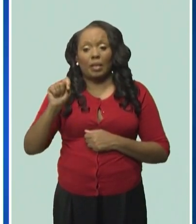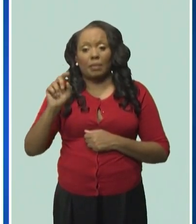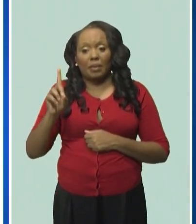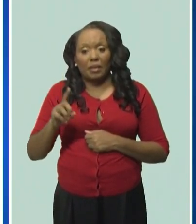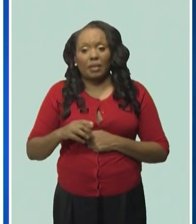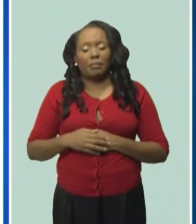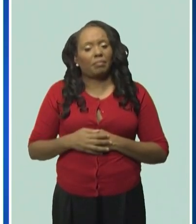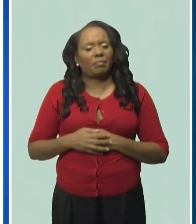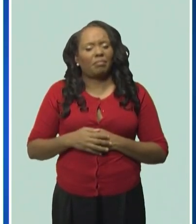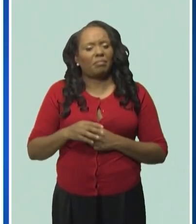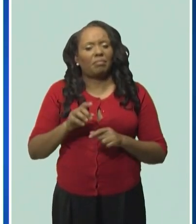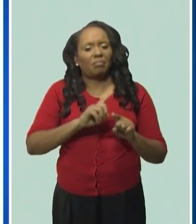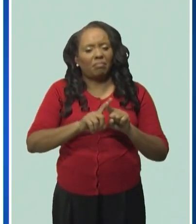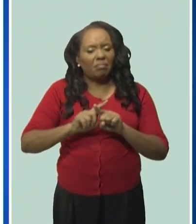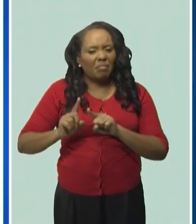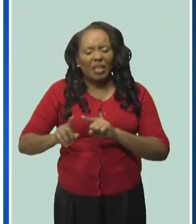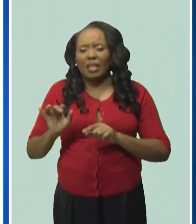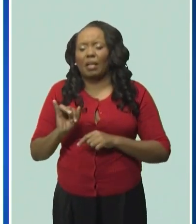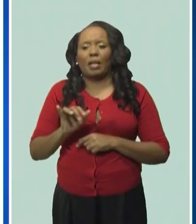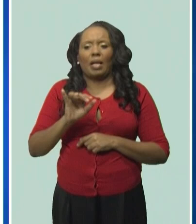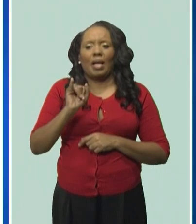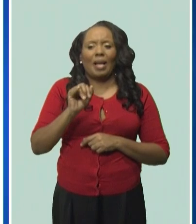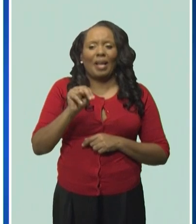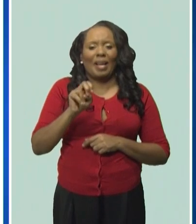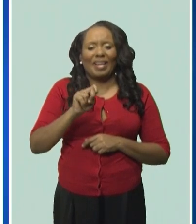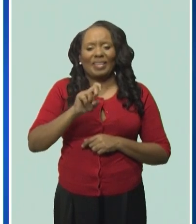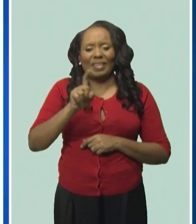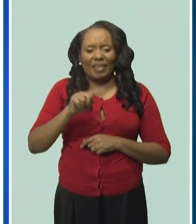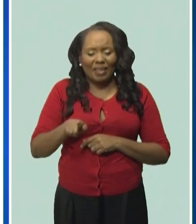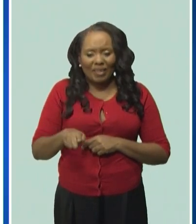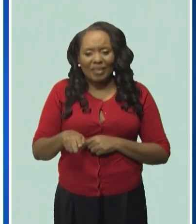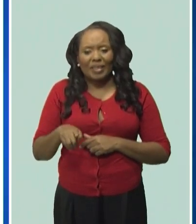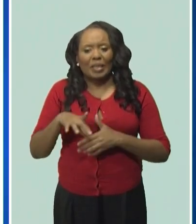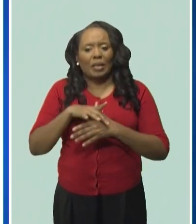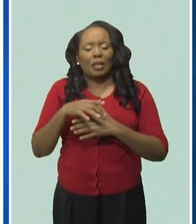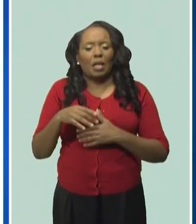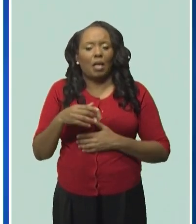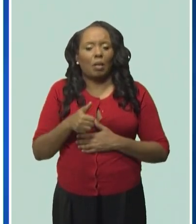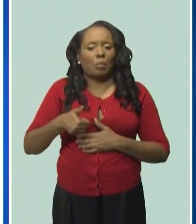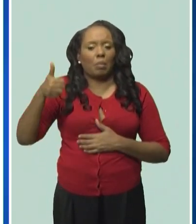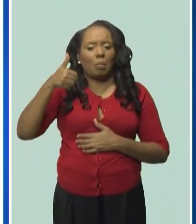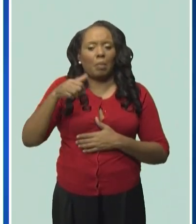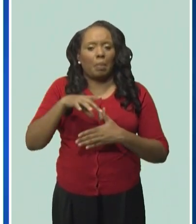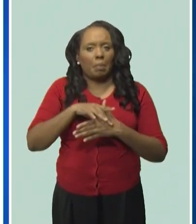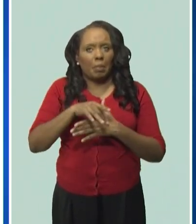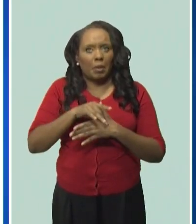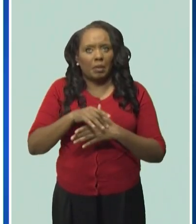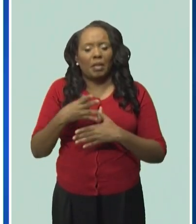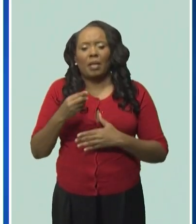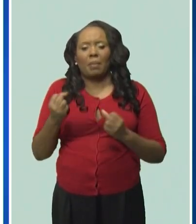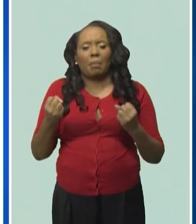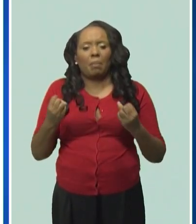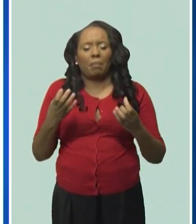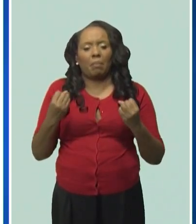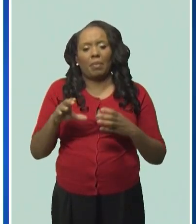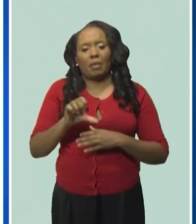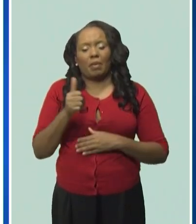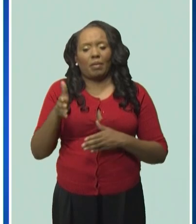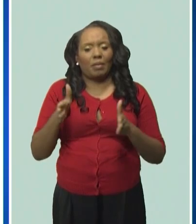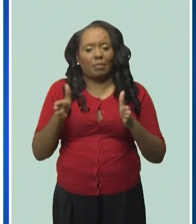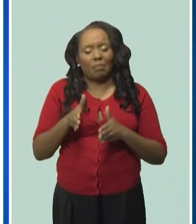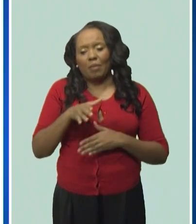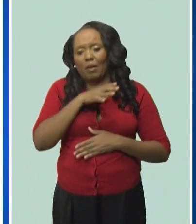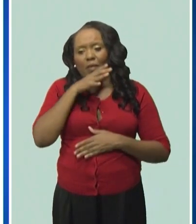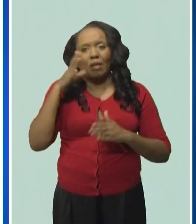Meat, DT Meats, Inez Premium Meats, Pig Production, and of course, the many small farmers who collectively